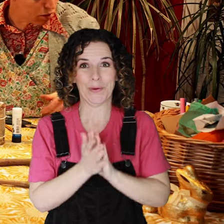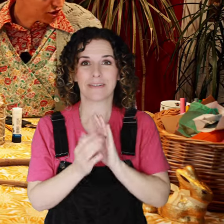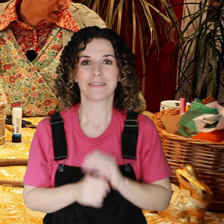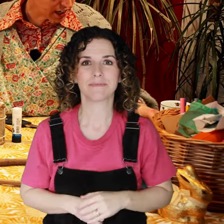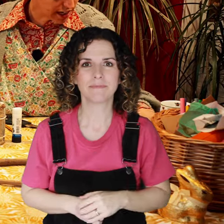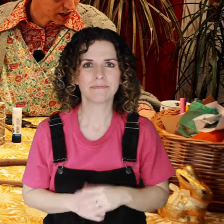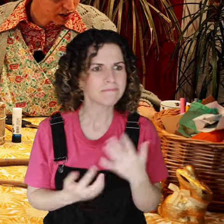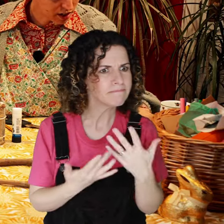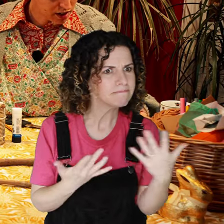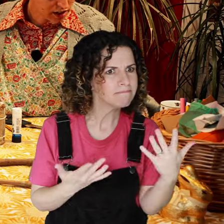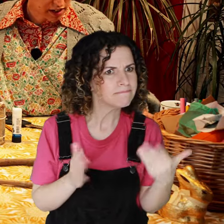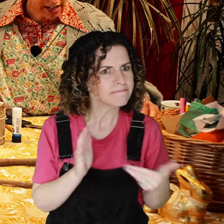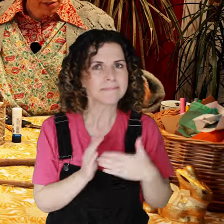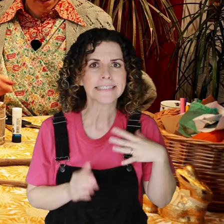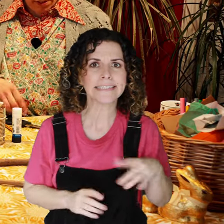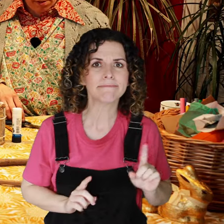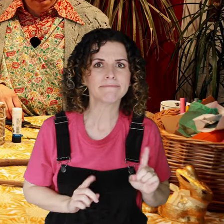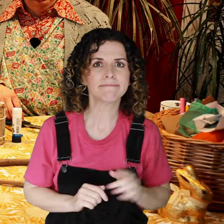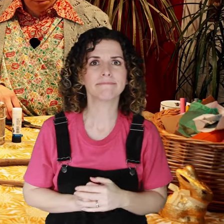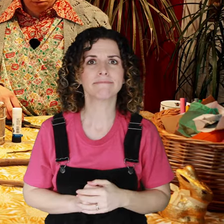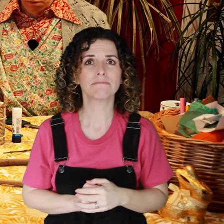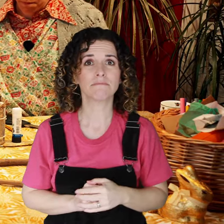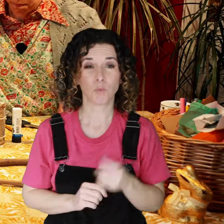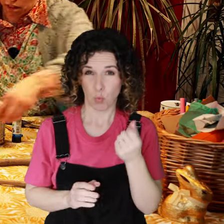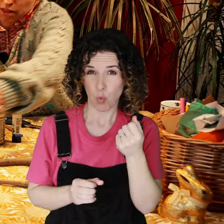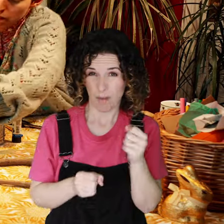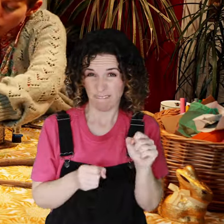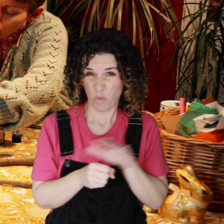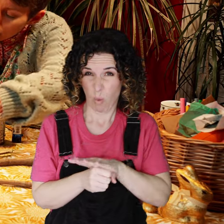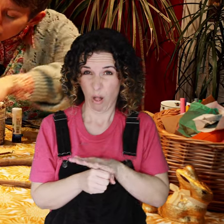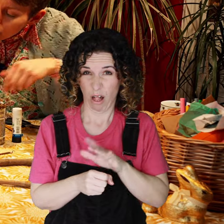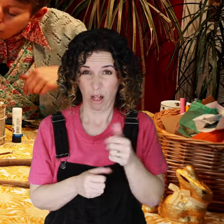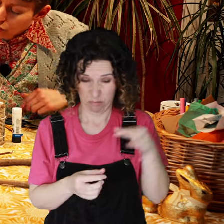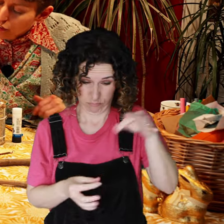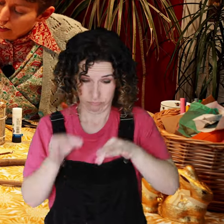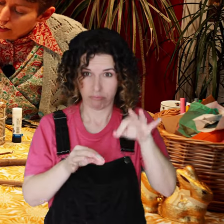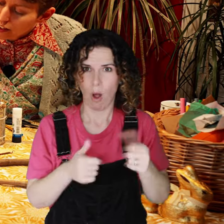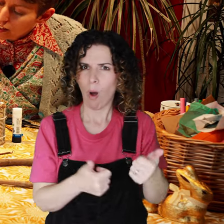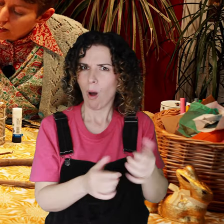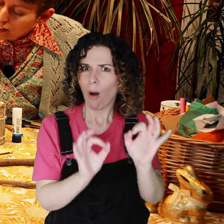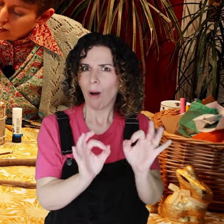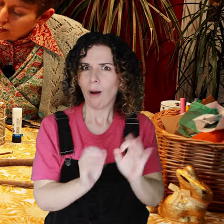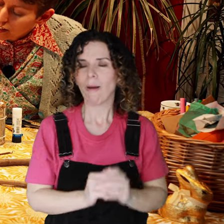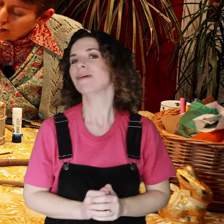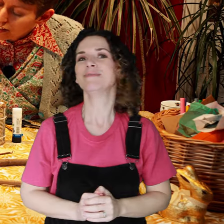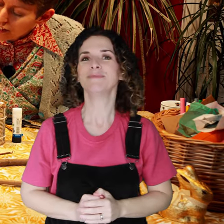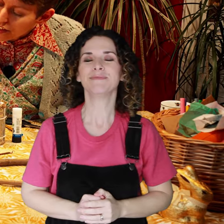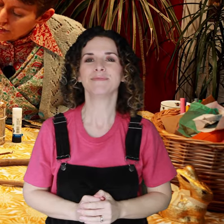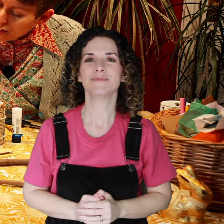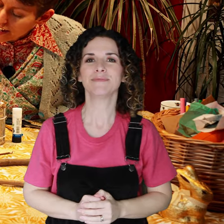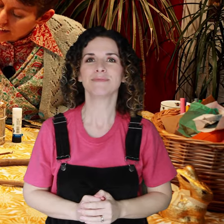How many more do you need? An handful? I think almost full. There we go. Oh, lovely. Wonderful.